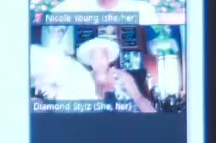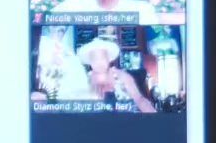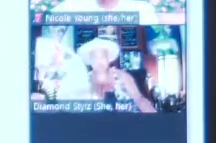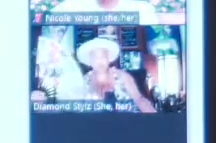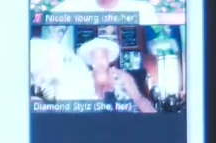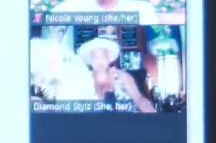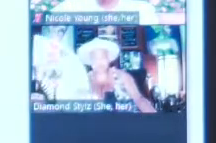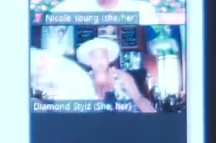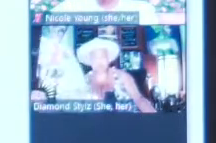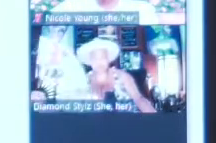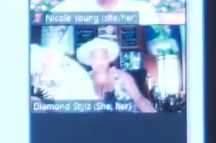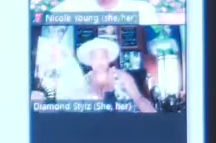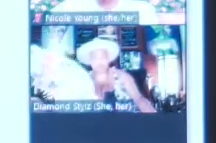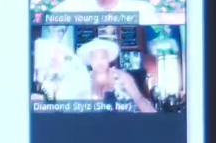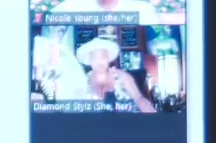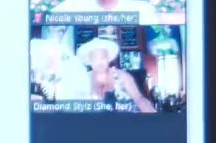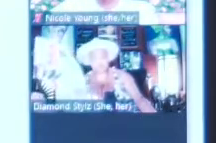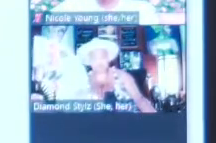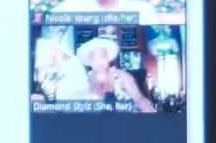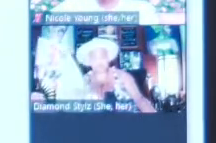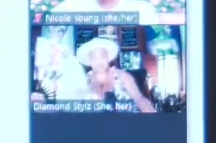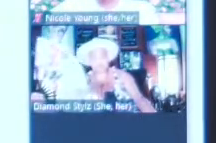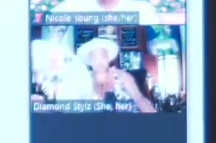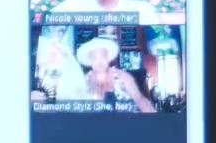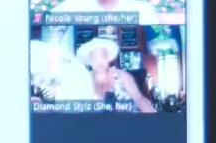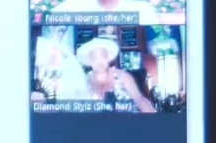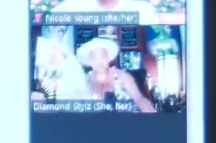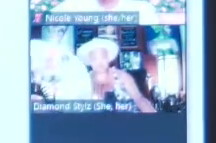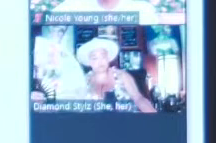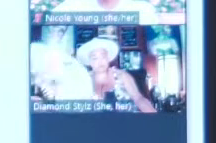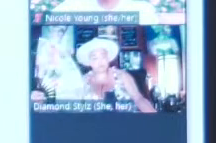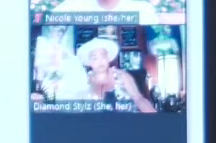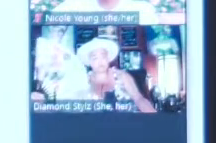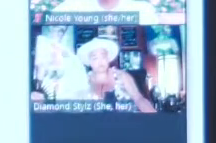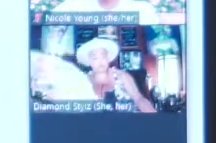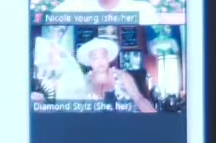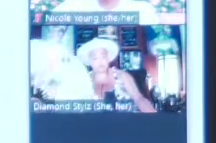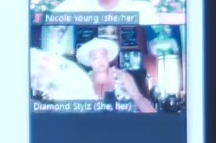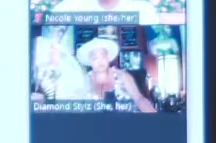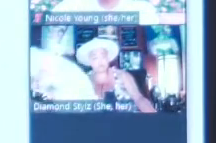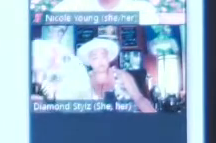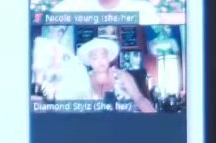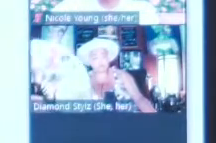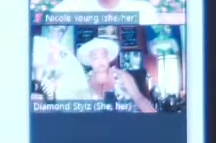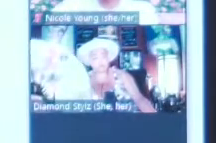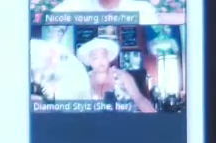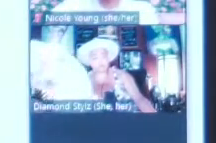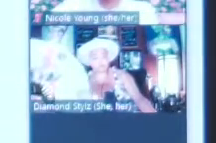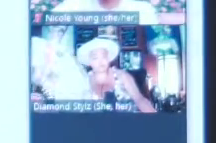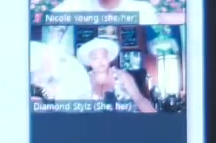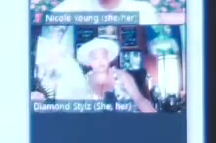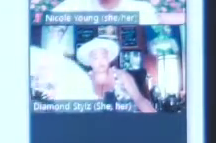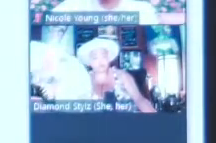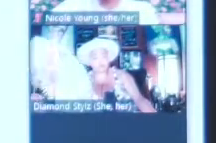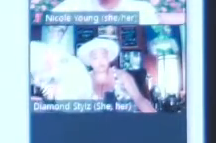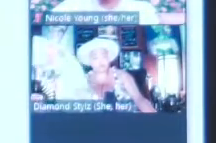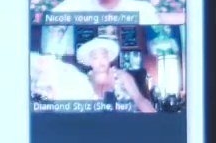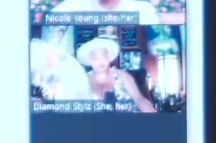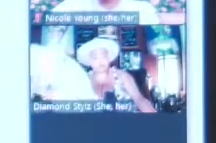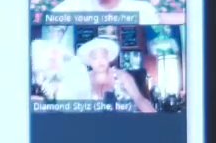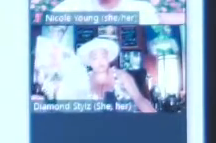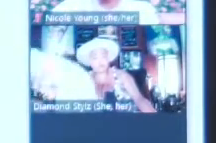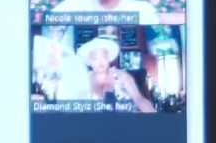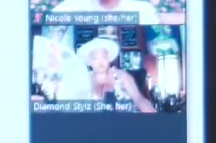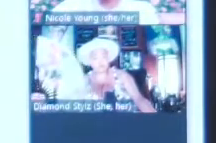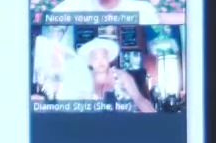in line with that. It's like we acknowledge maybe that these white women were sexually assaulted, but why are these white women, trying to take down